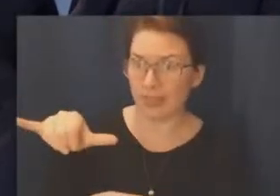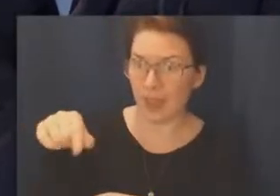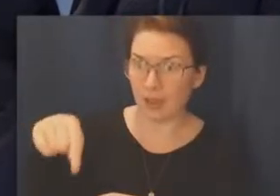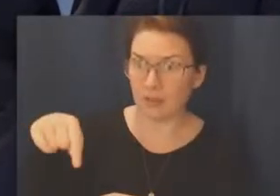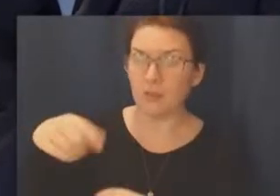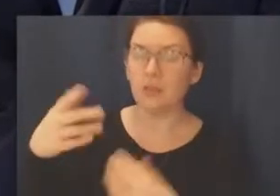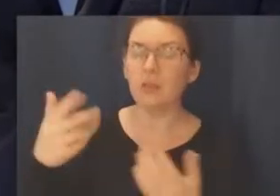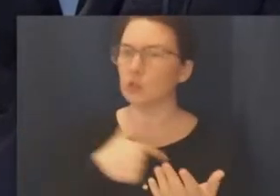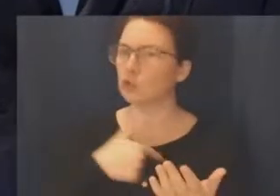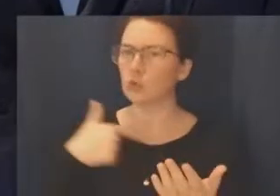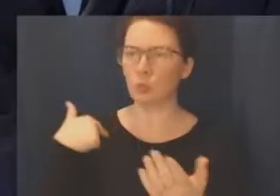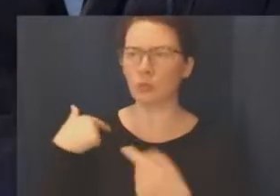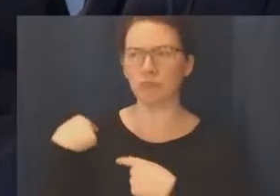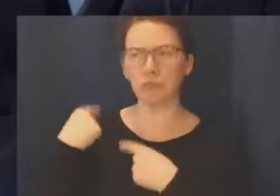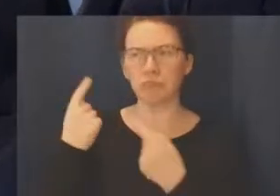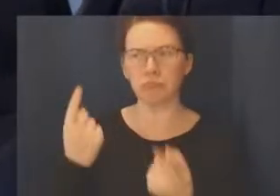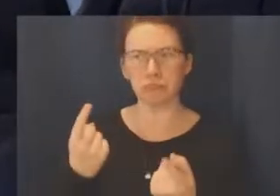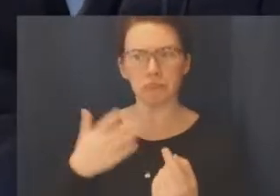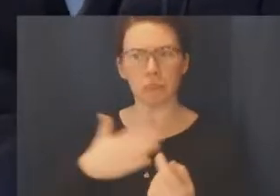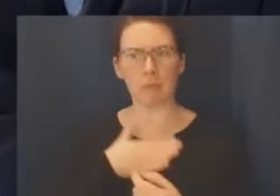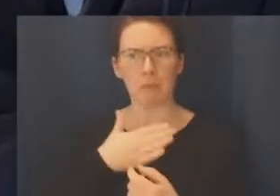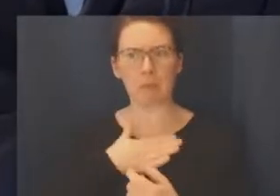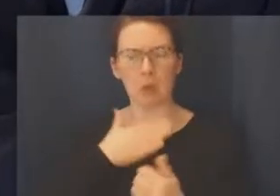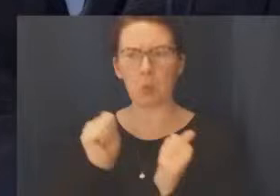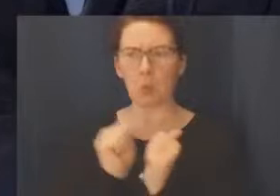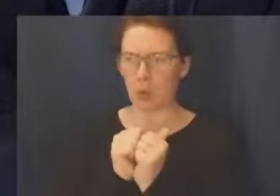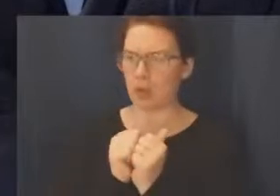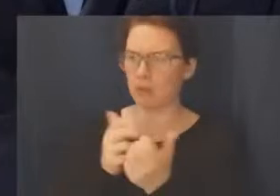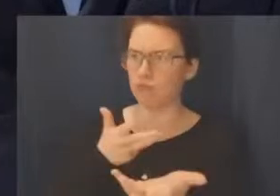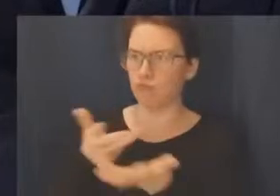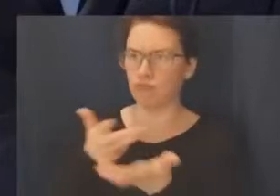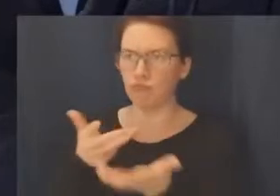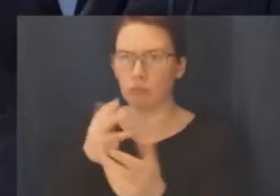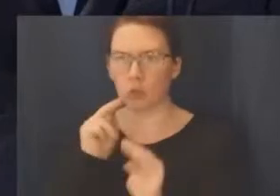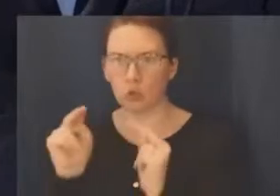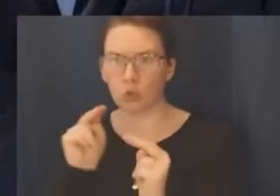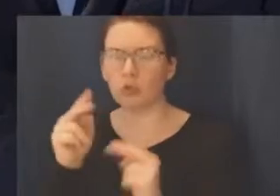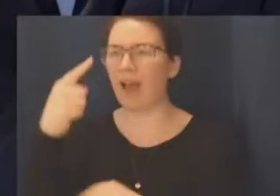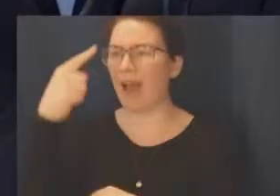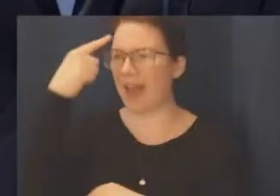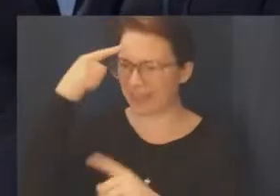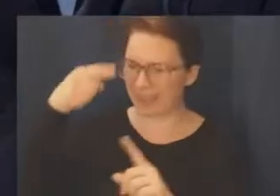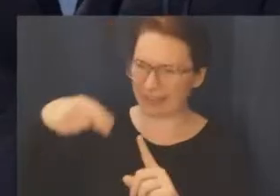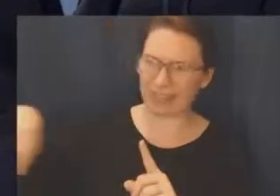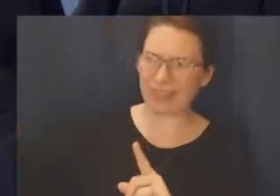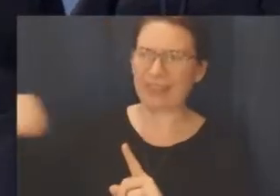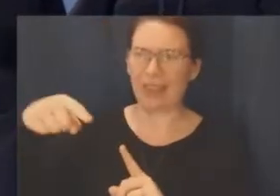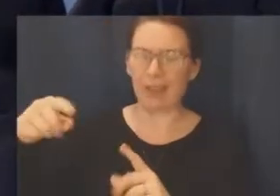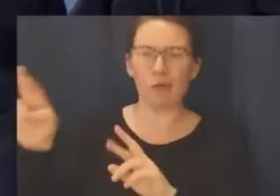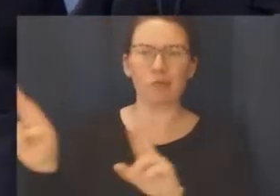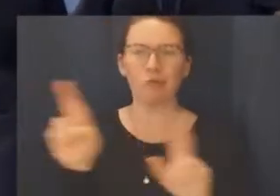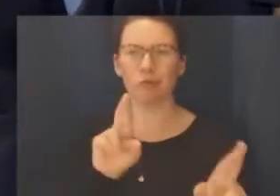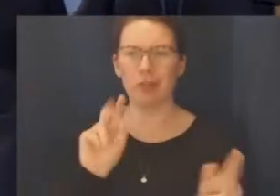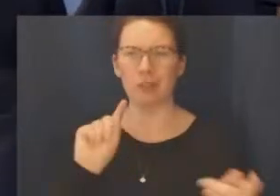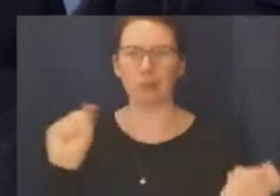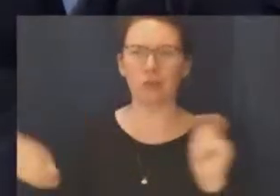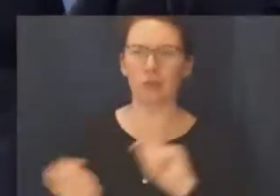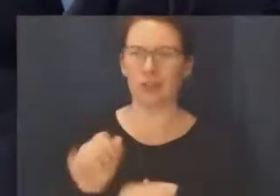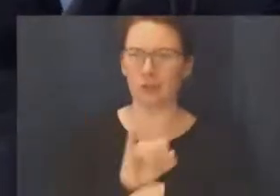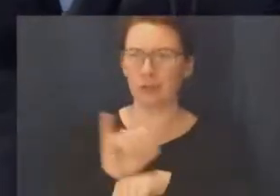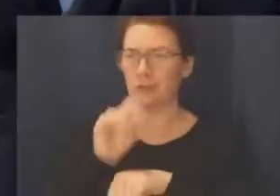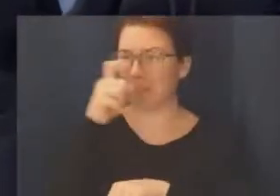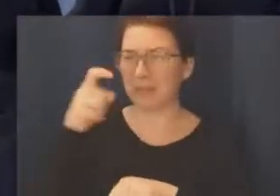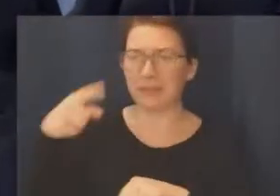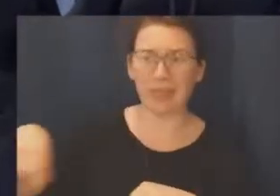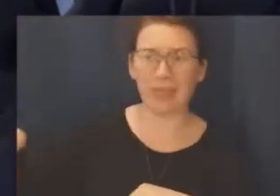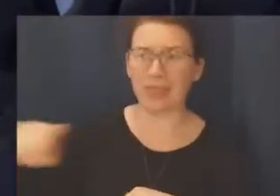with the reception. I think they're ready to change the industry. They have children too. There's no such thing as Republican children